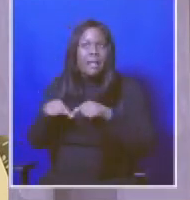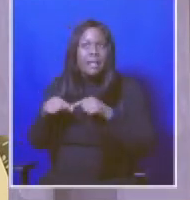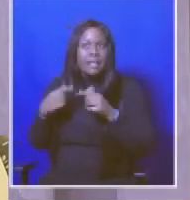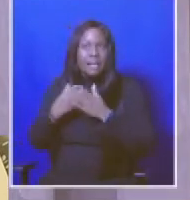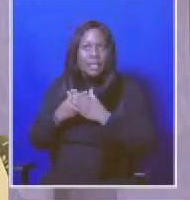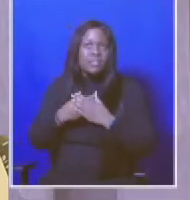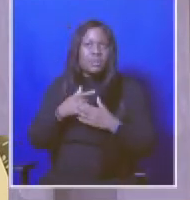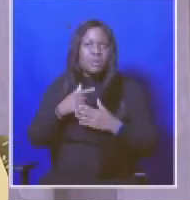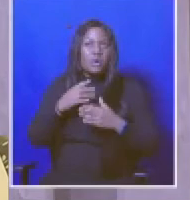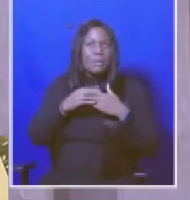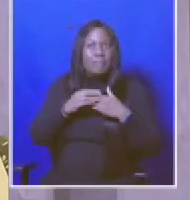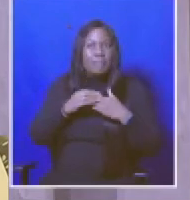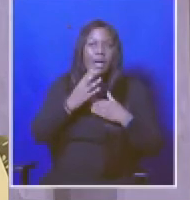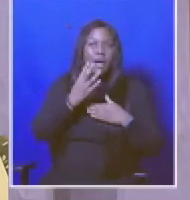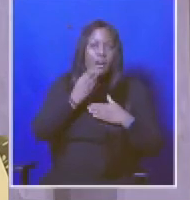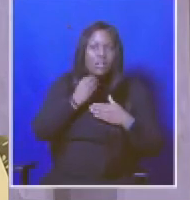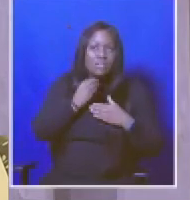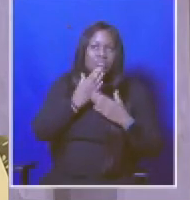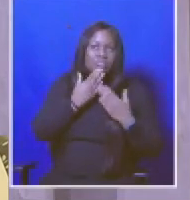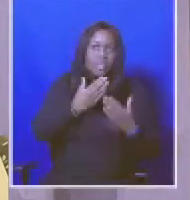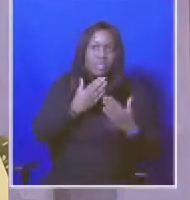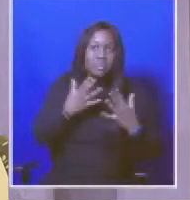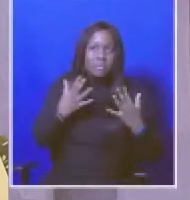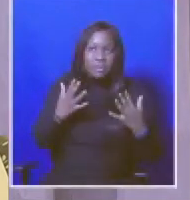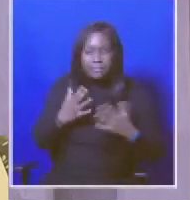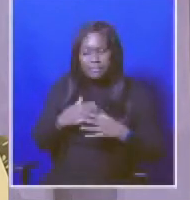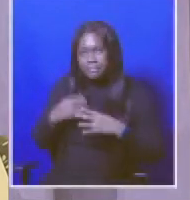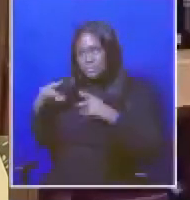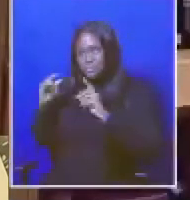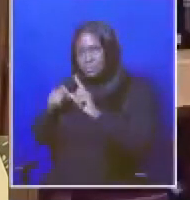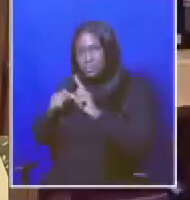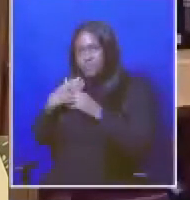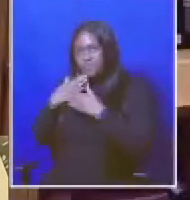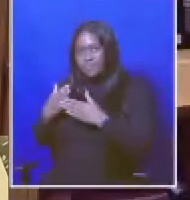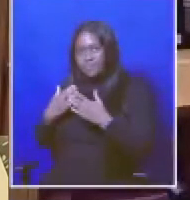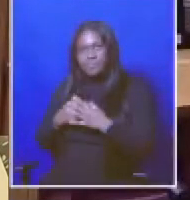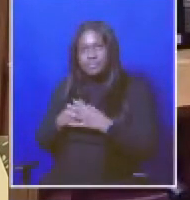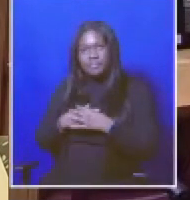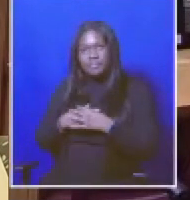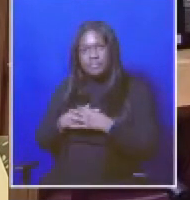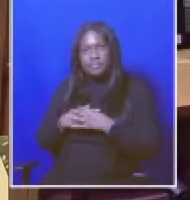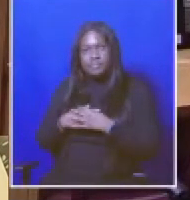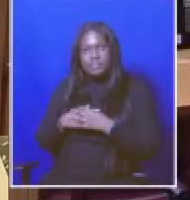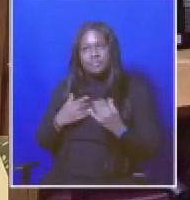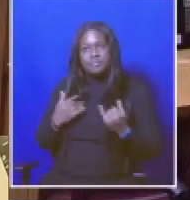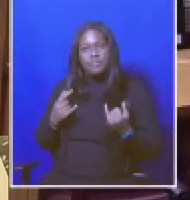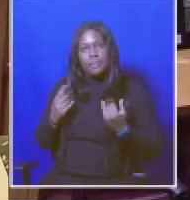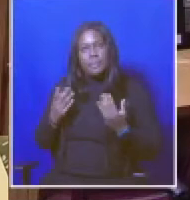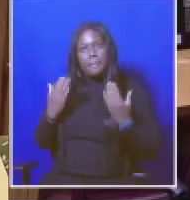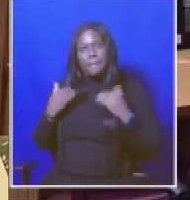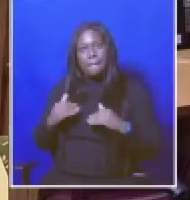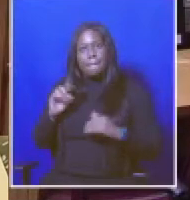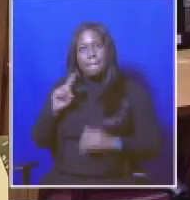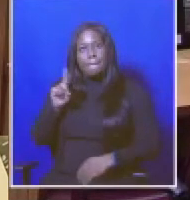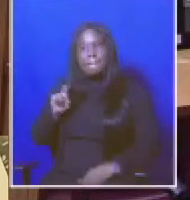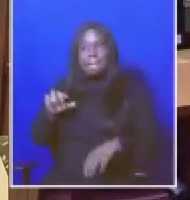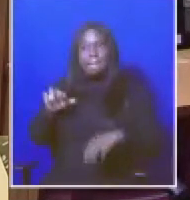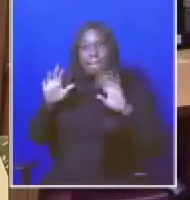much, Chairperson. Thank you very much, Deputy President. We will now proceed, Honorable Members, to question number